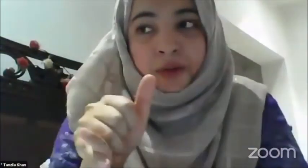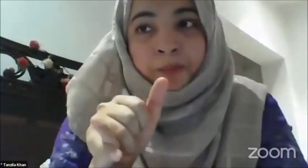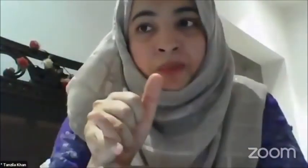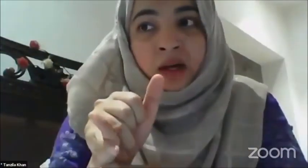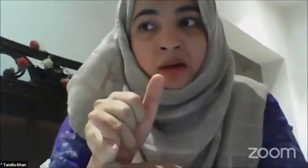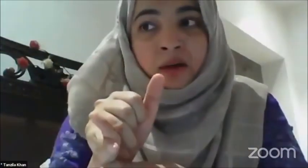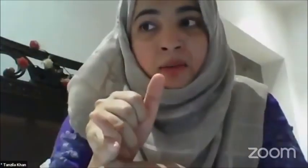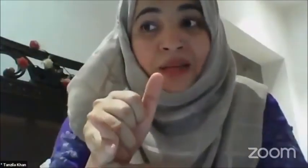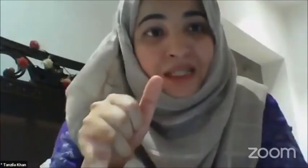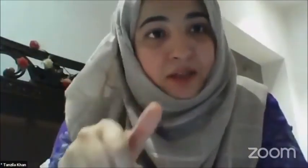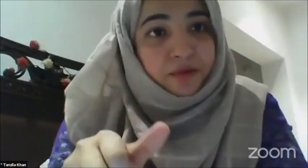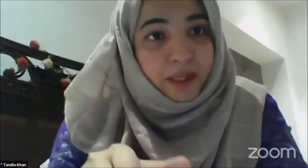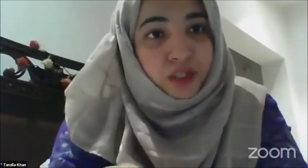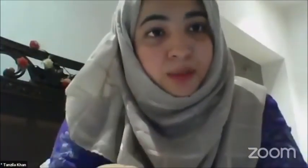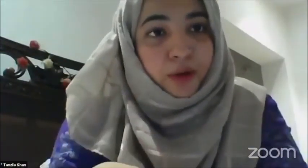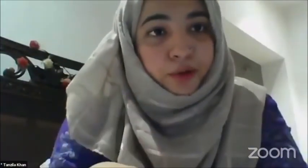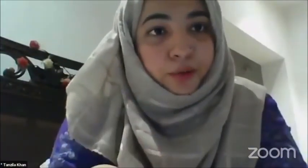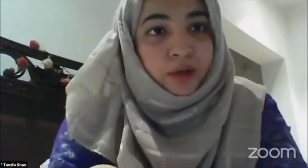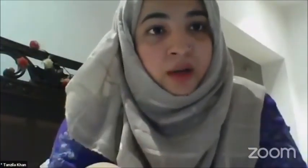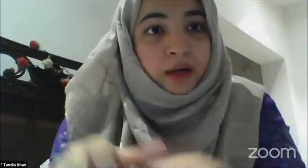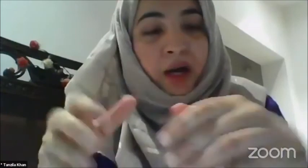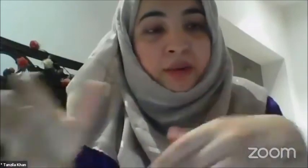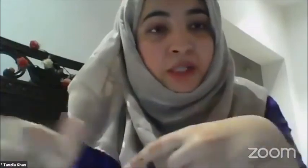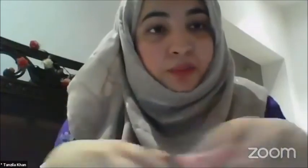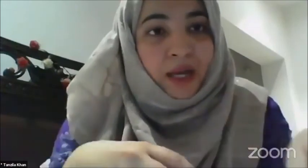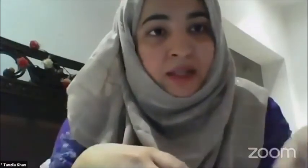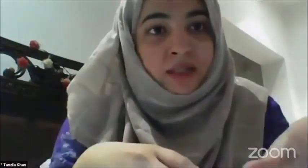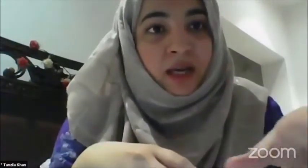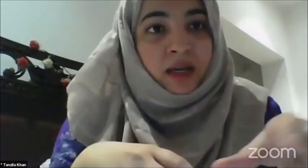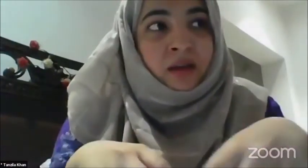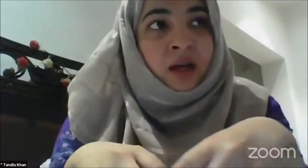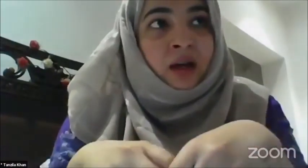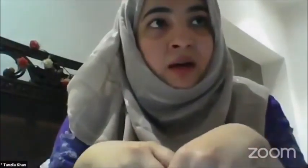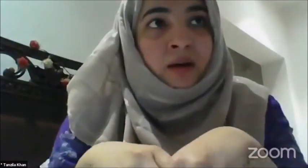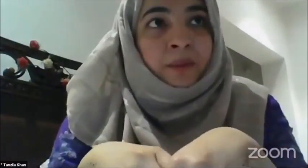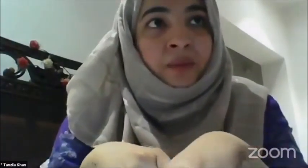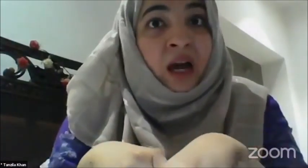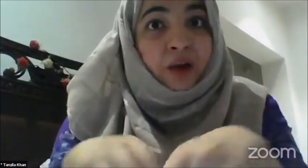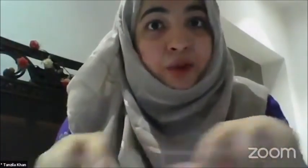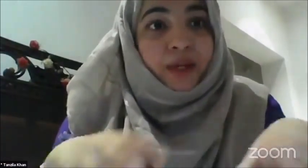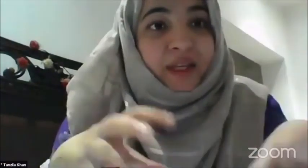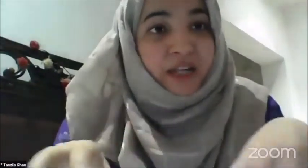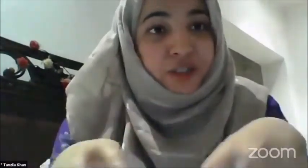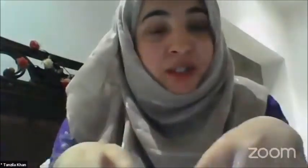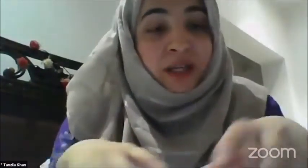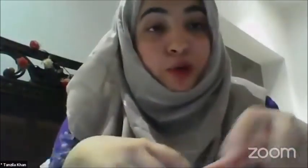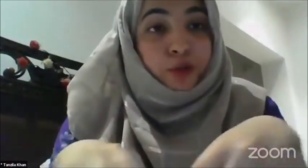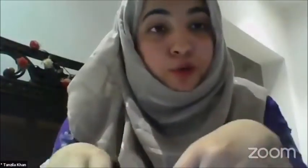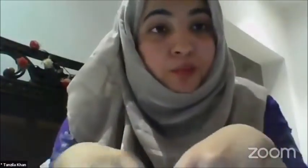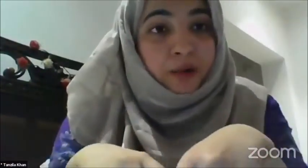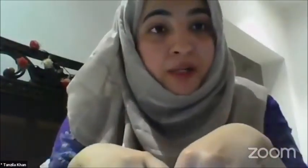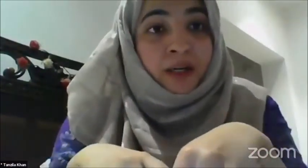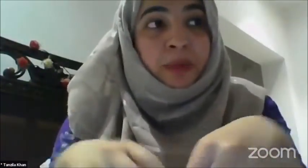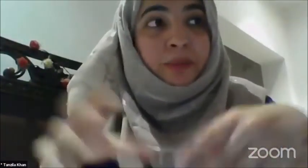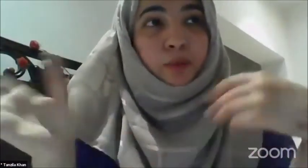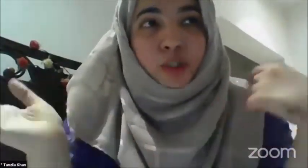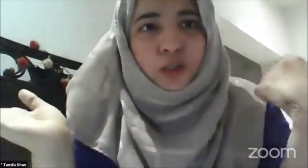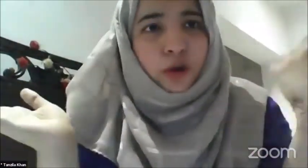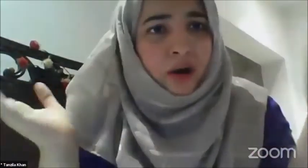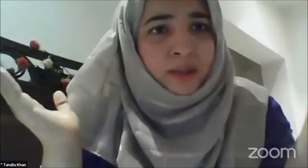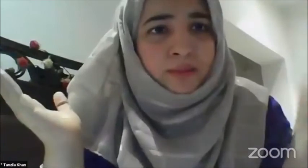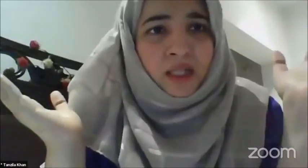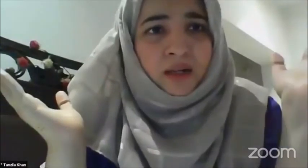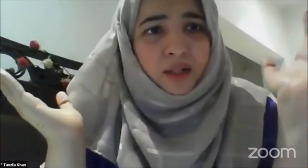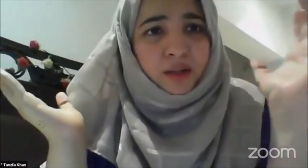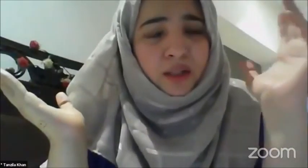of misinformation about corona, about how it spreads and how you can catch it and what to do about it. People would just